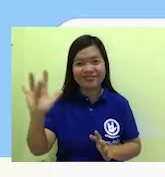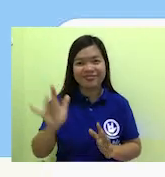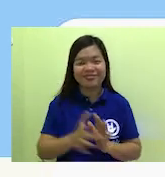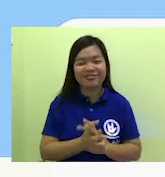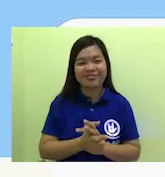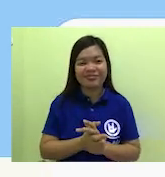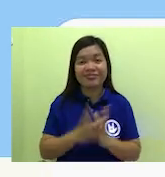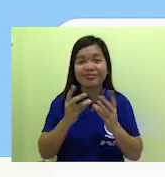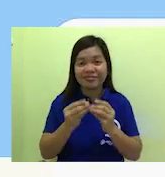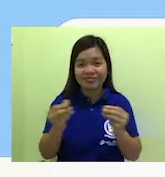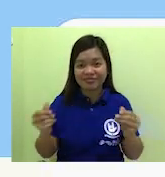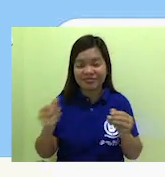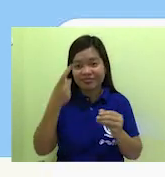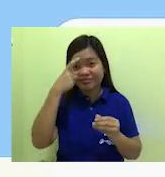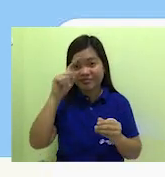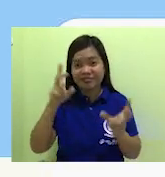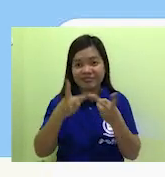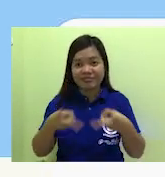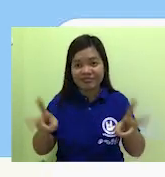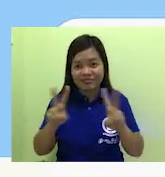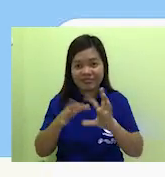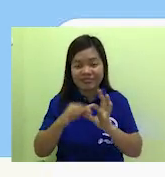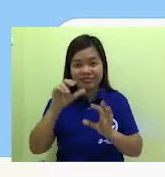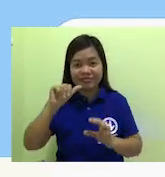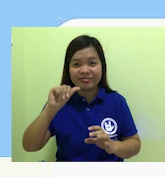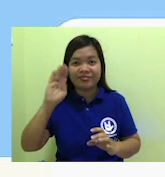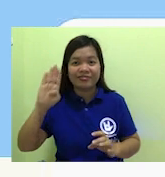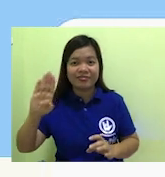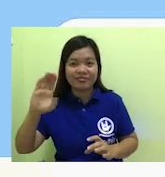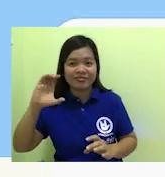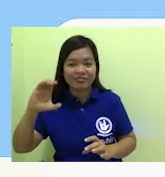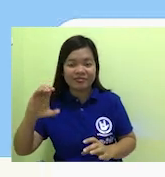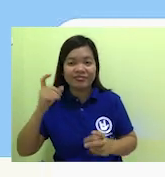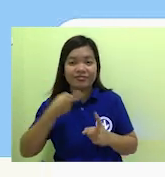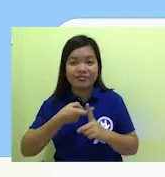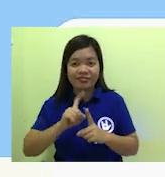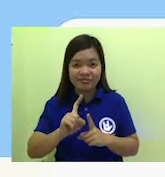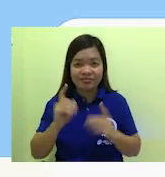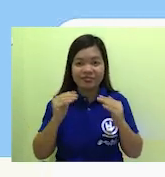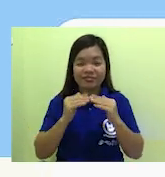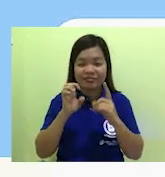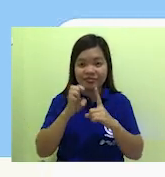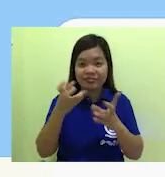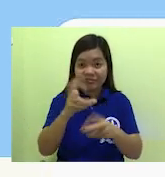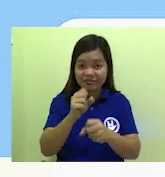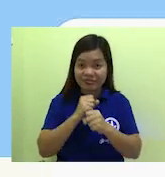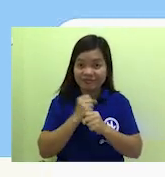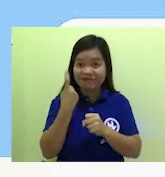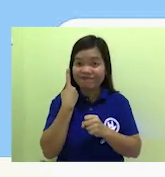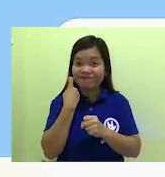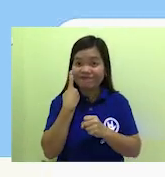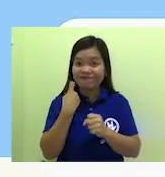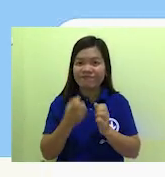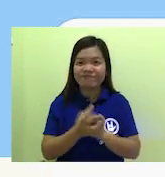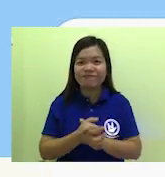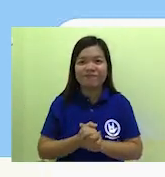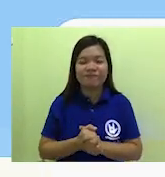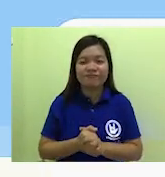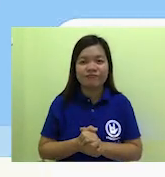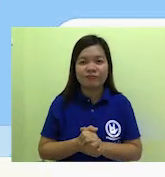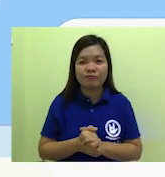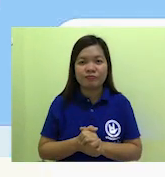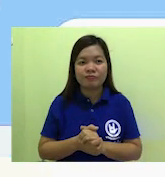Excellent! We will solve for the values of A, B, and C from the equations we have obtained